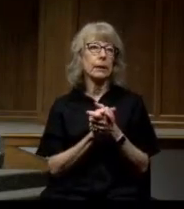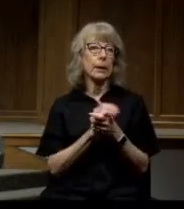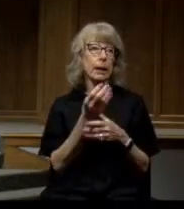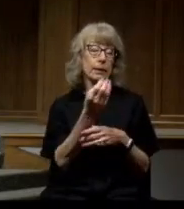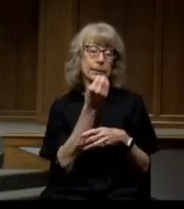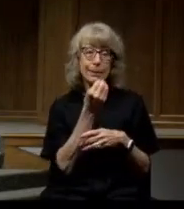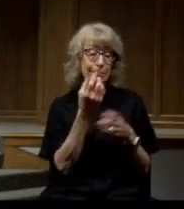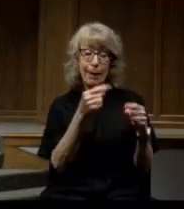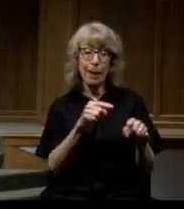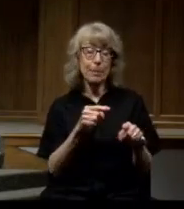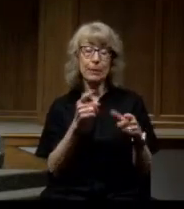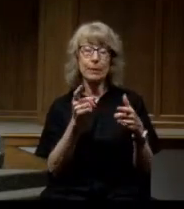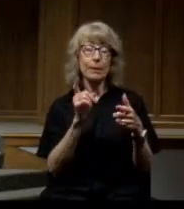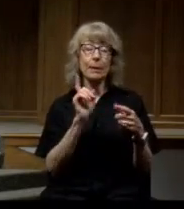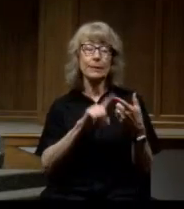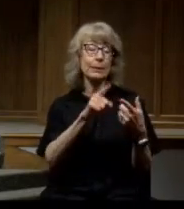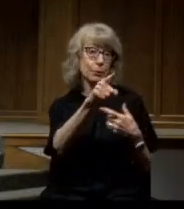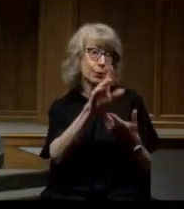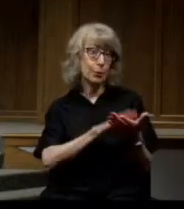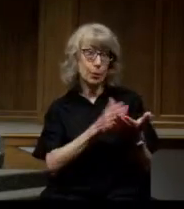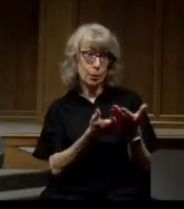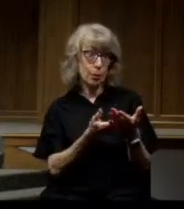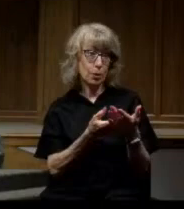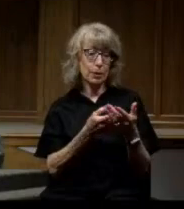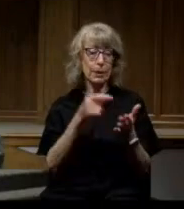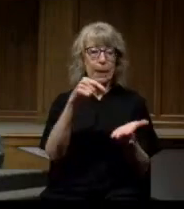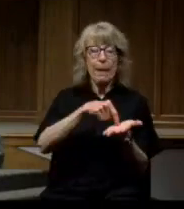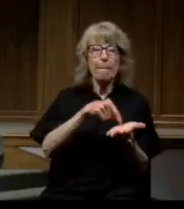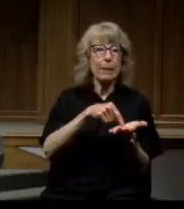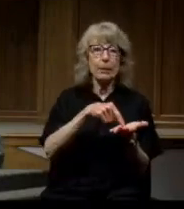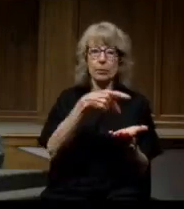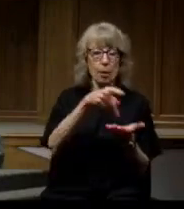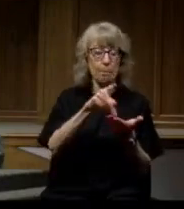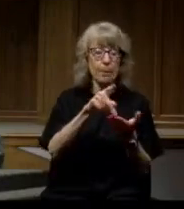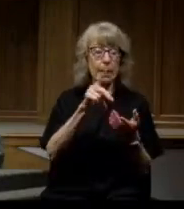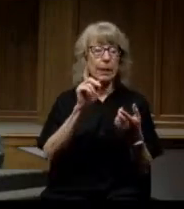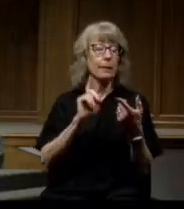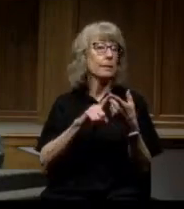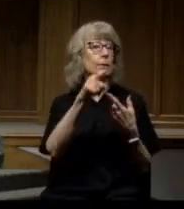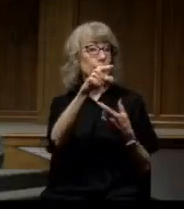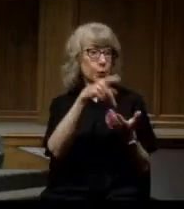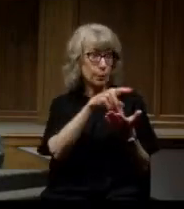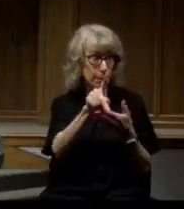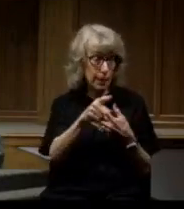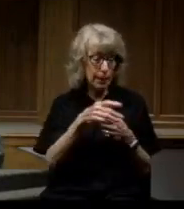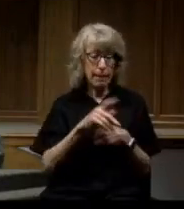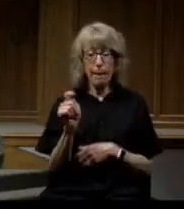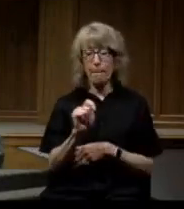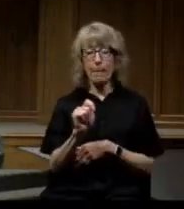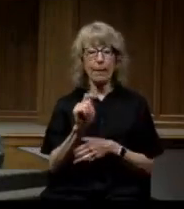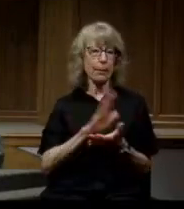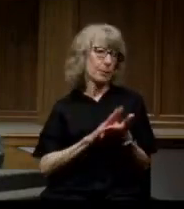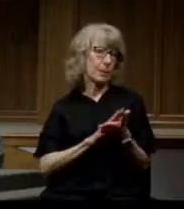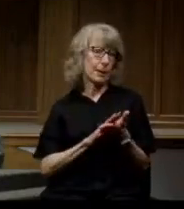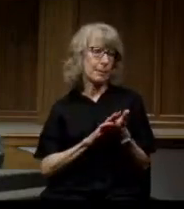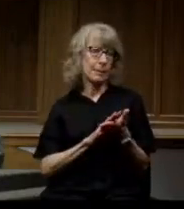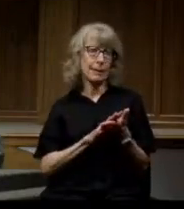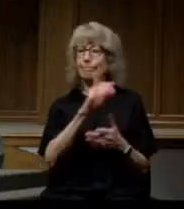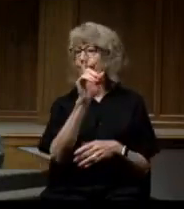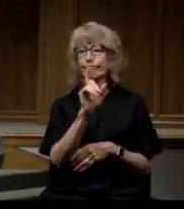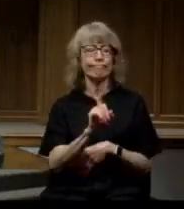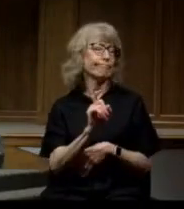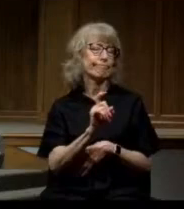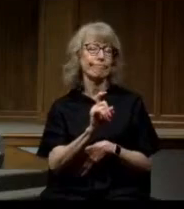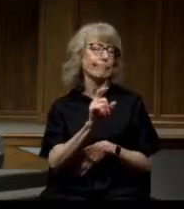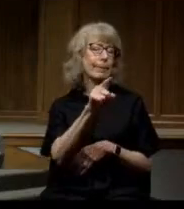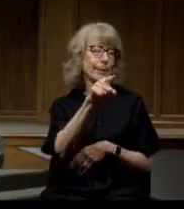you make it. Bills don't get paid unless you pay them. The bathroom doesn't get cleaned unless you clean it. Diapers don't get